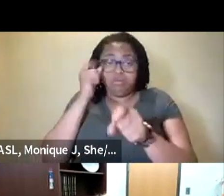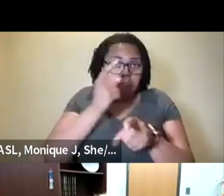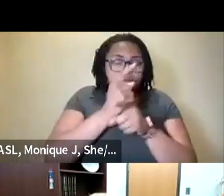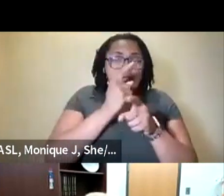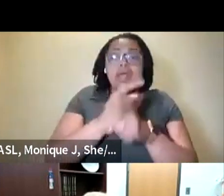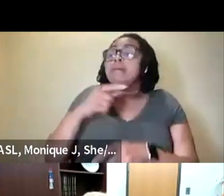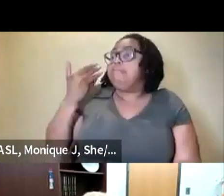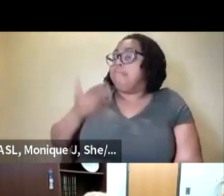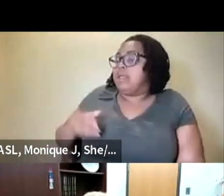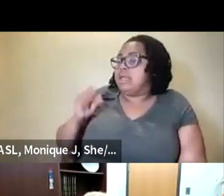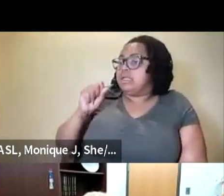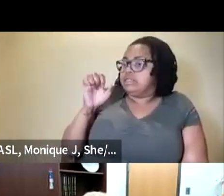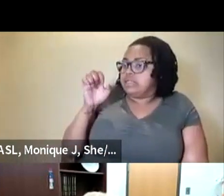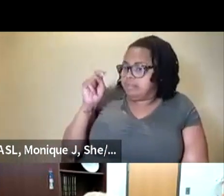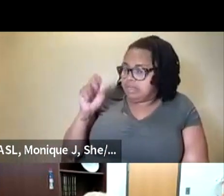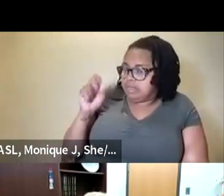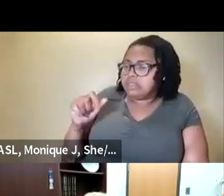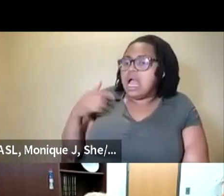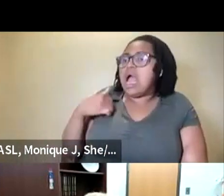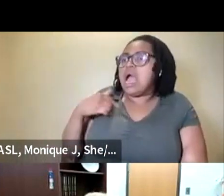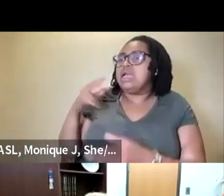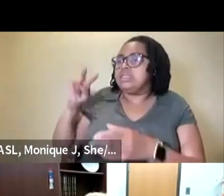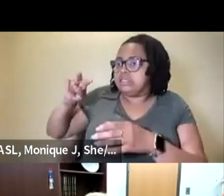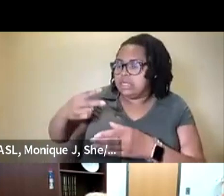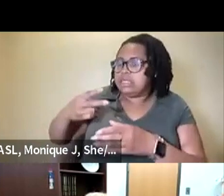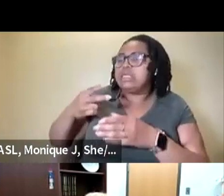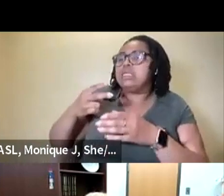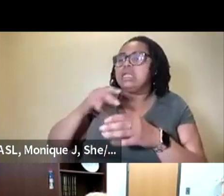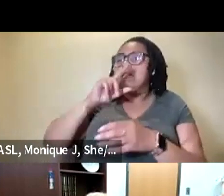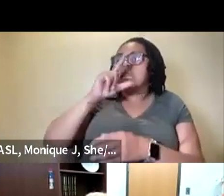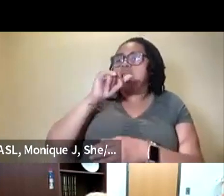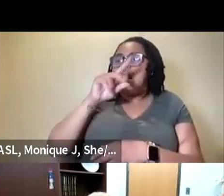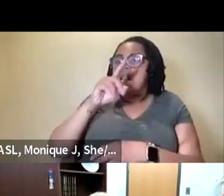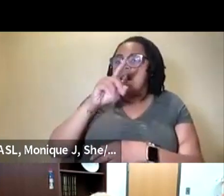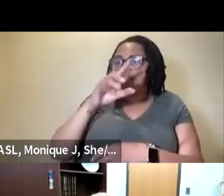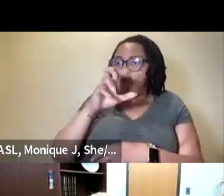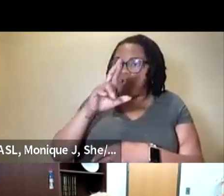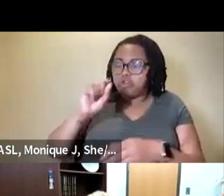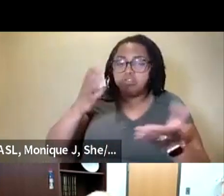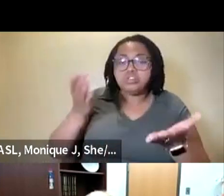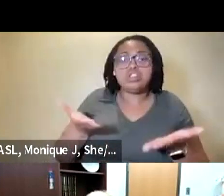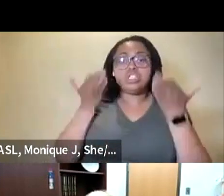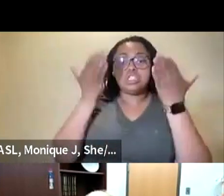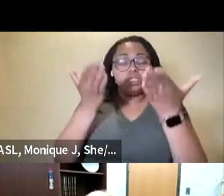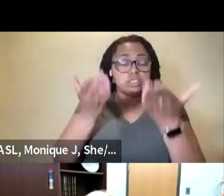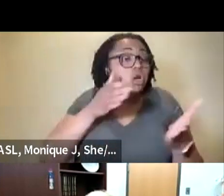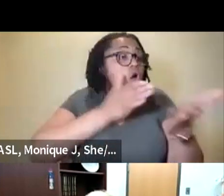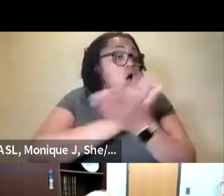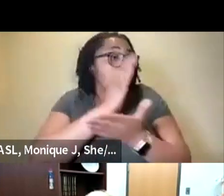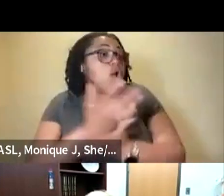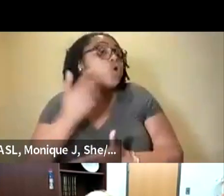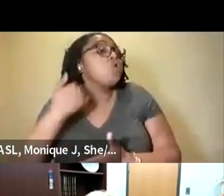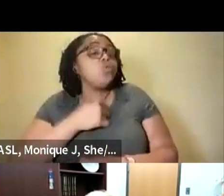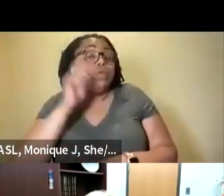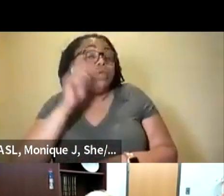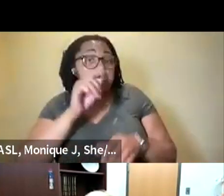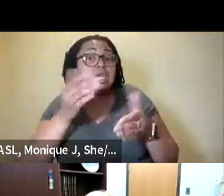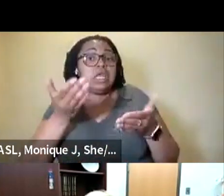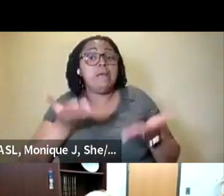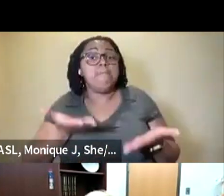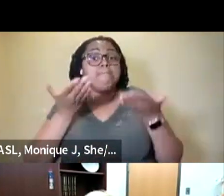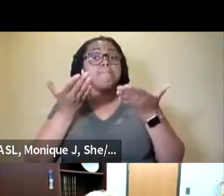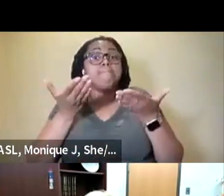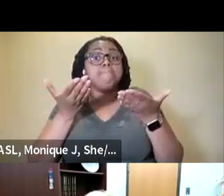Landfather's suggestion. All right. And then we will also need a motion on the